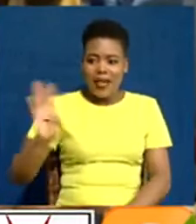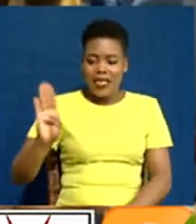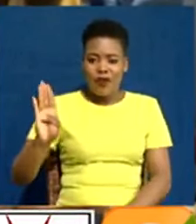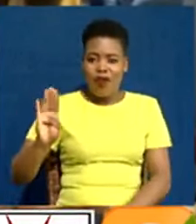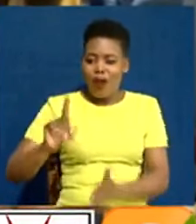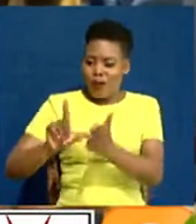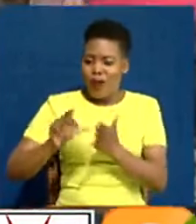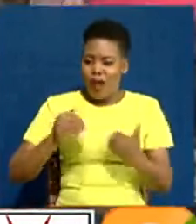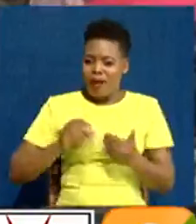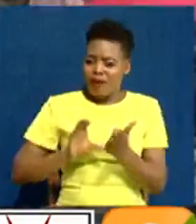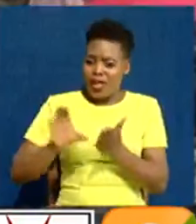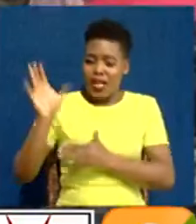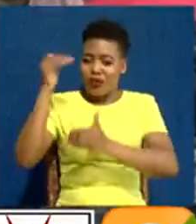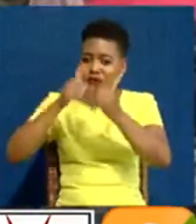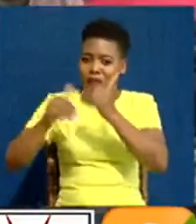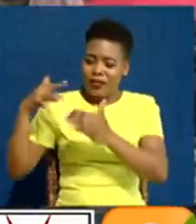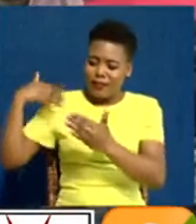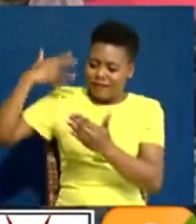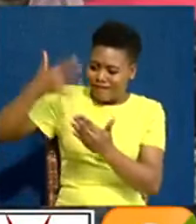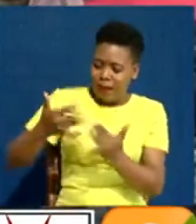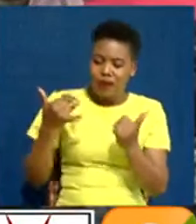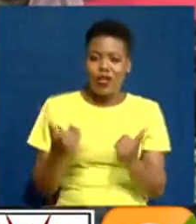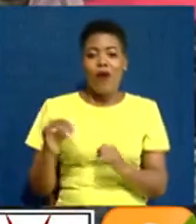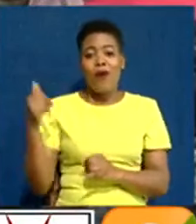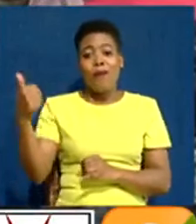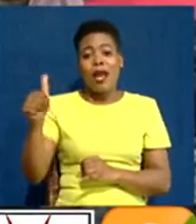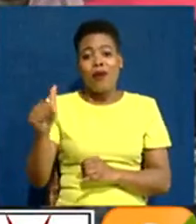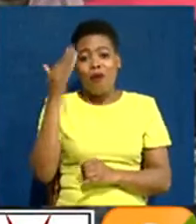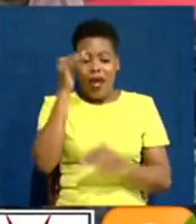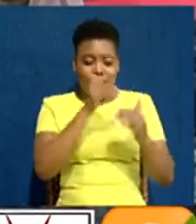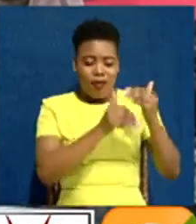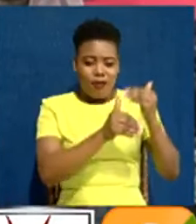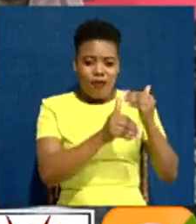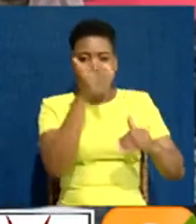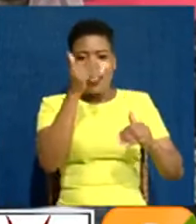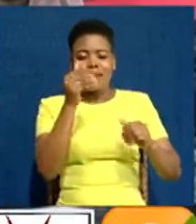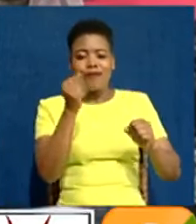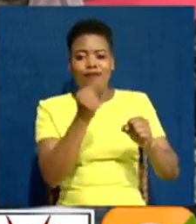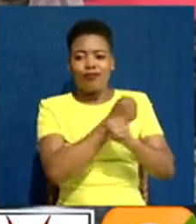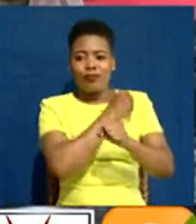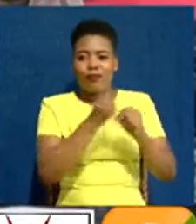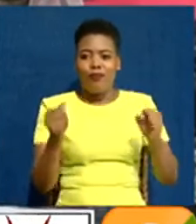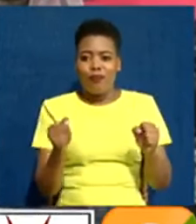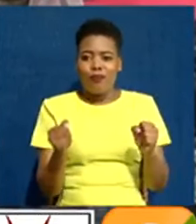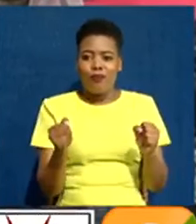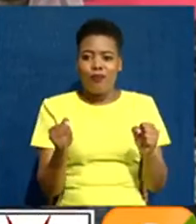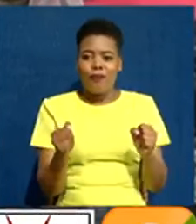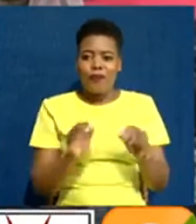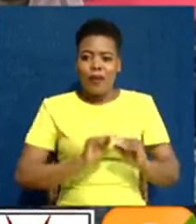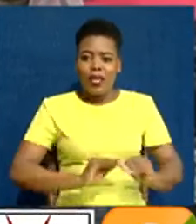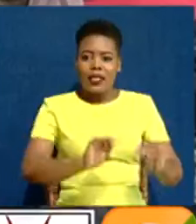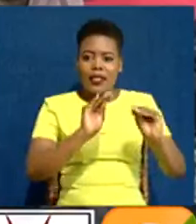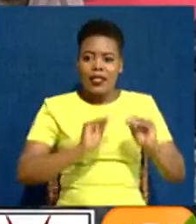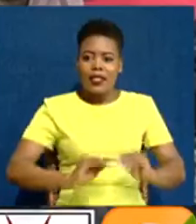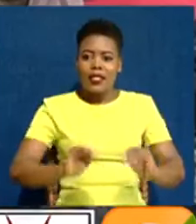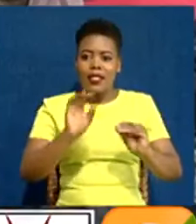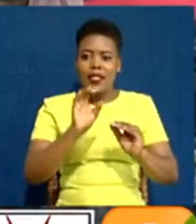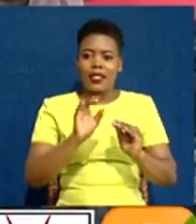universities. As a result, universities could not teach the